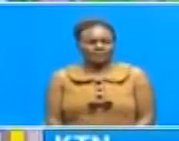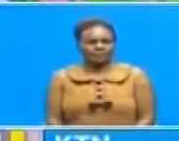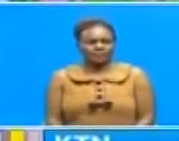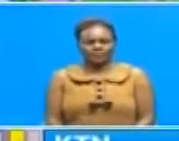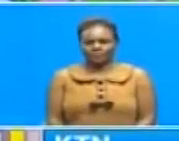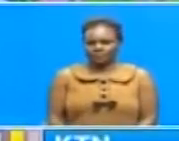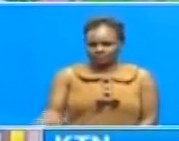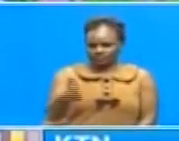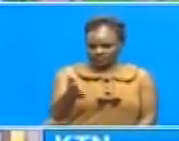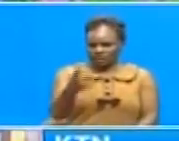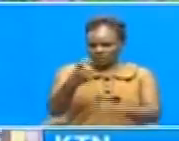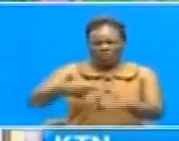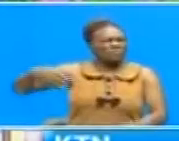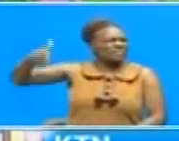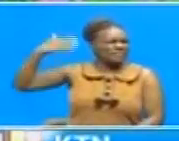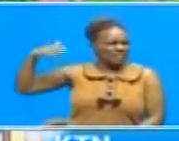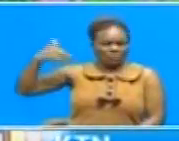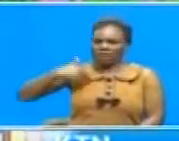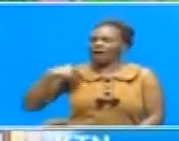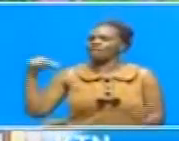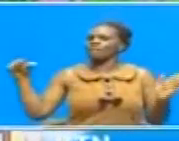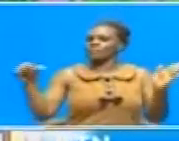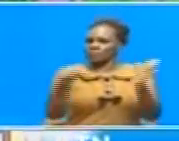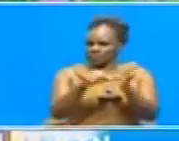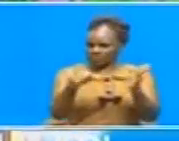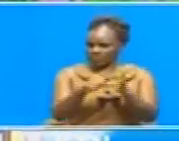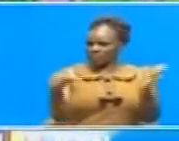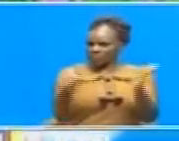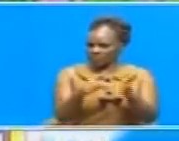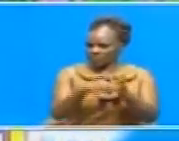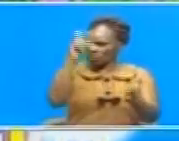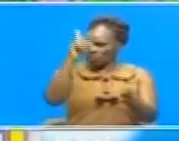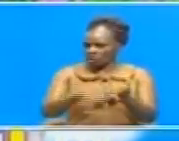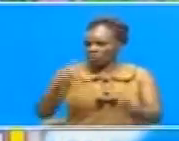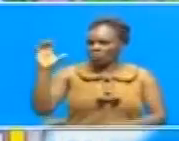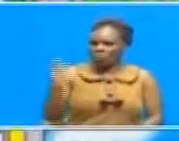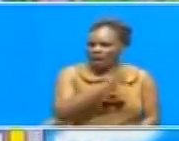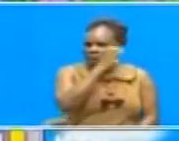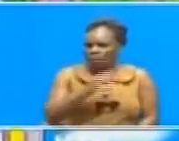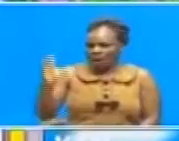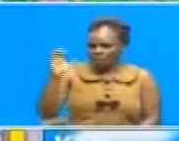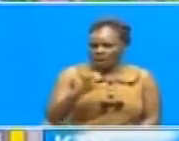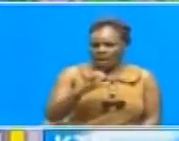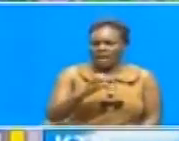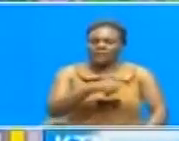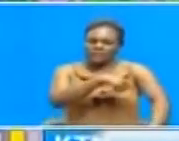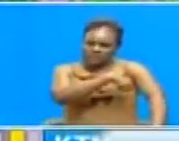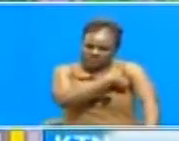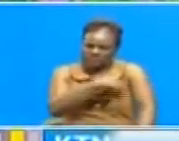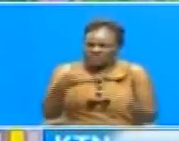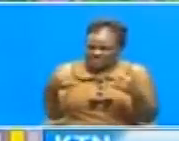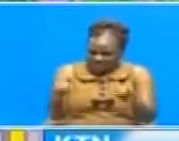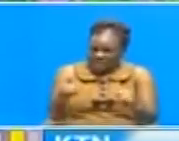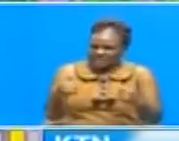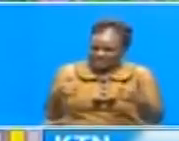Area hii tangu jadi tumekuwa na shida. Na shida hiyo ni shida ya pombe. Machifu wamejaribu juu